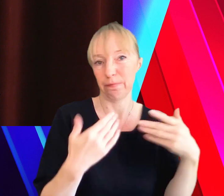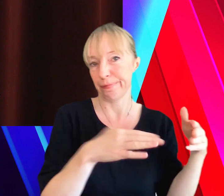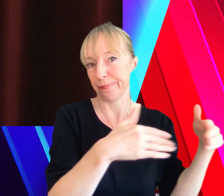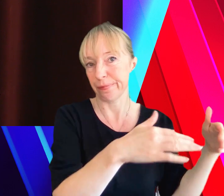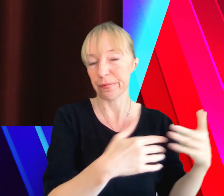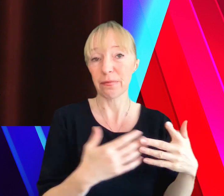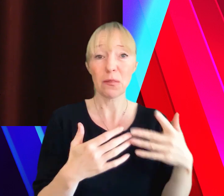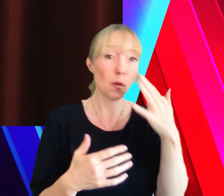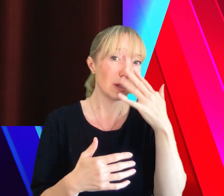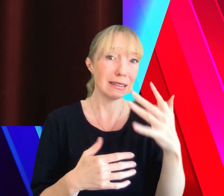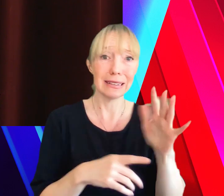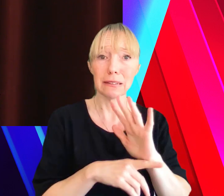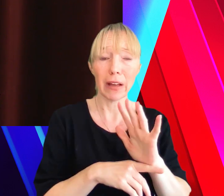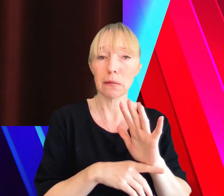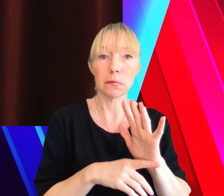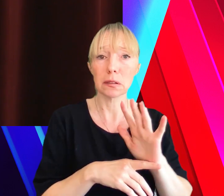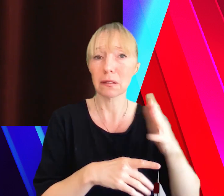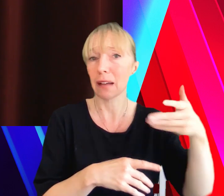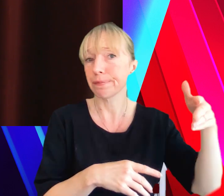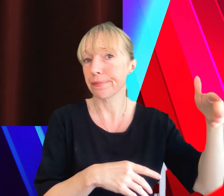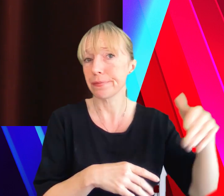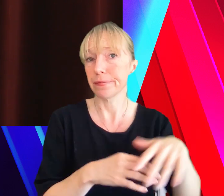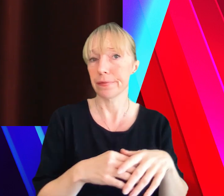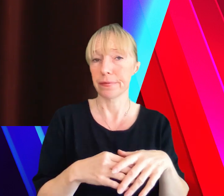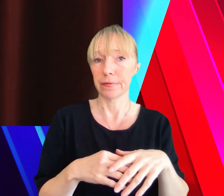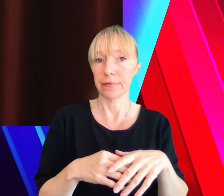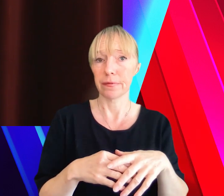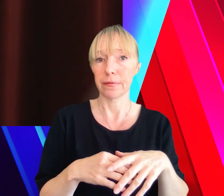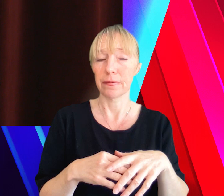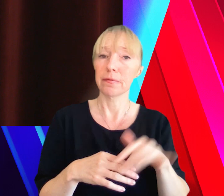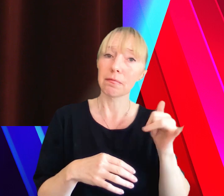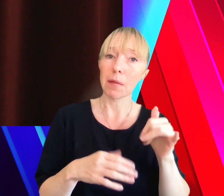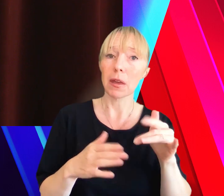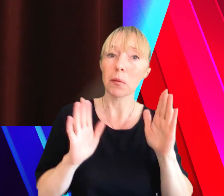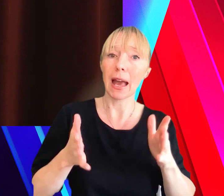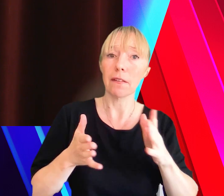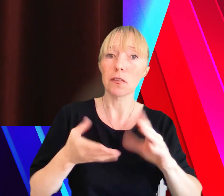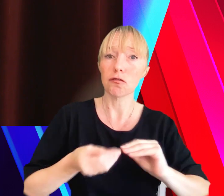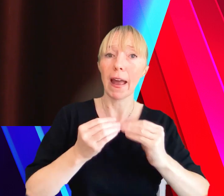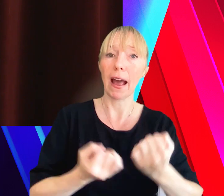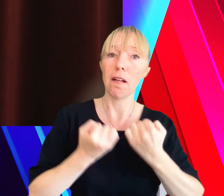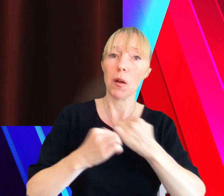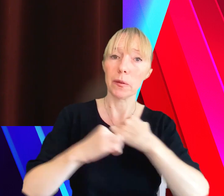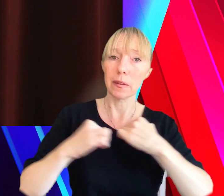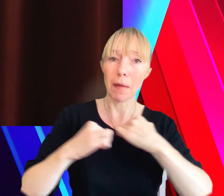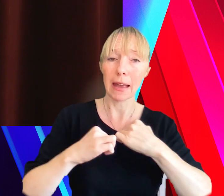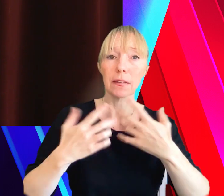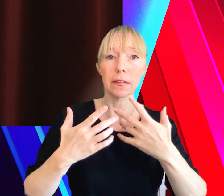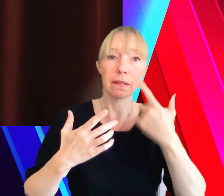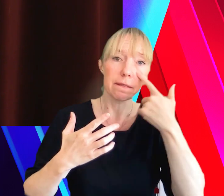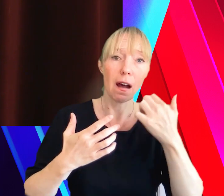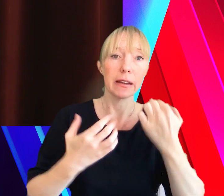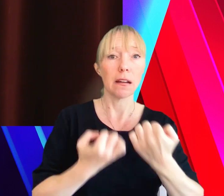just teen TV or teen films. And so maybe we have to make our